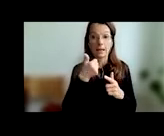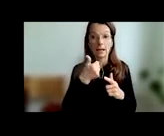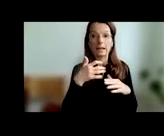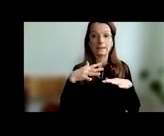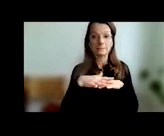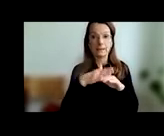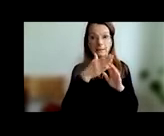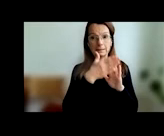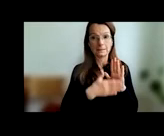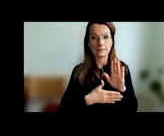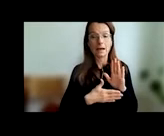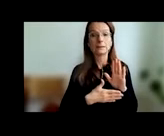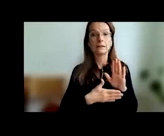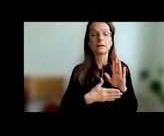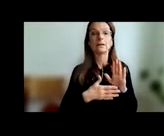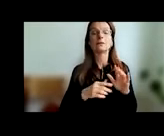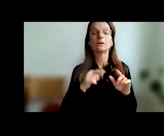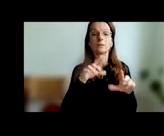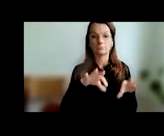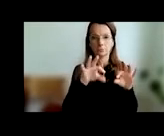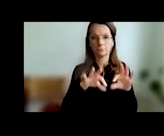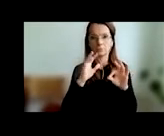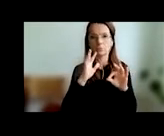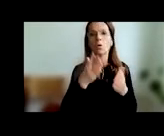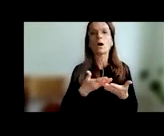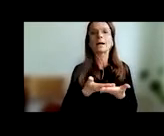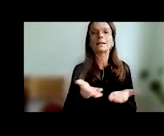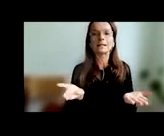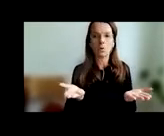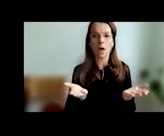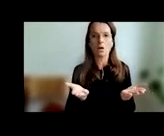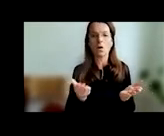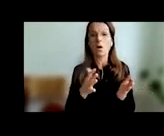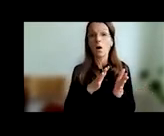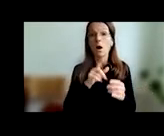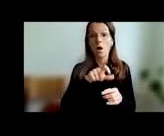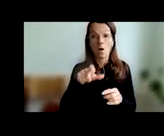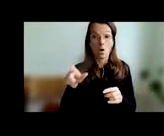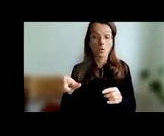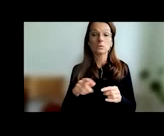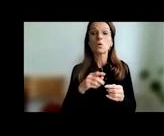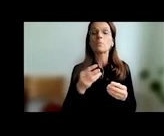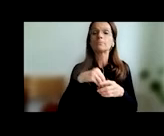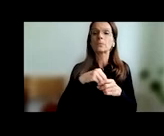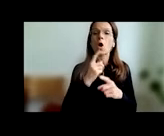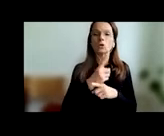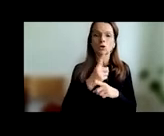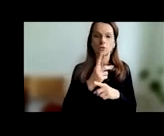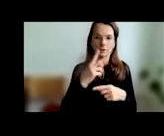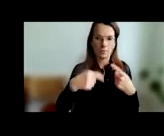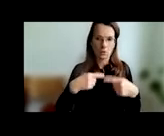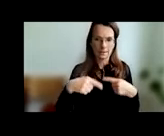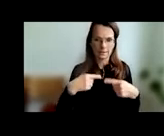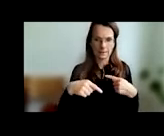And this will be available on the web site. Who are the